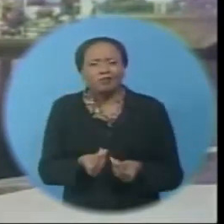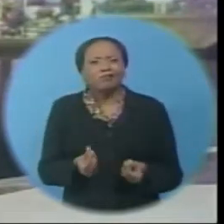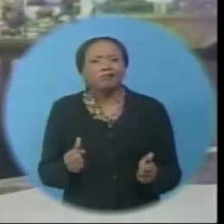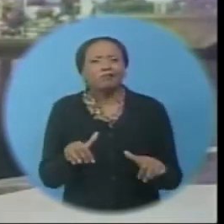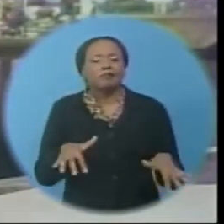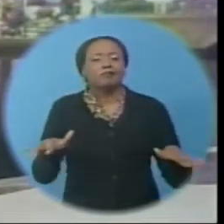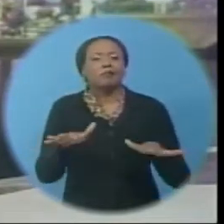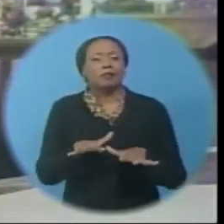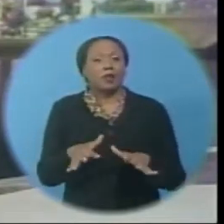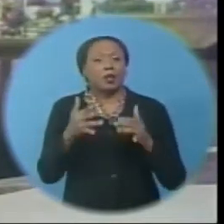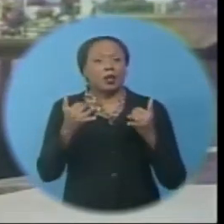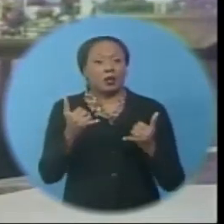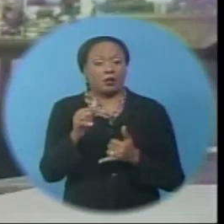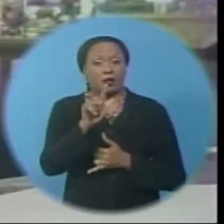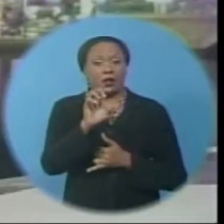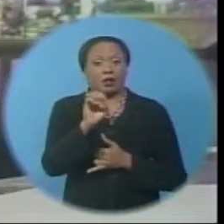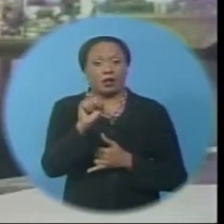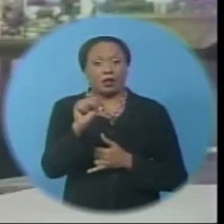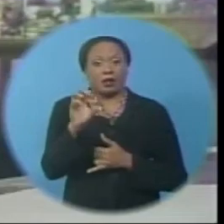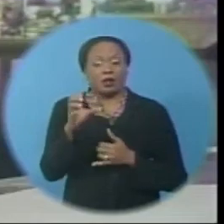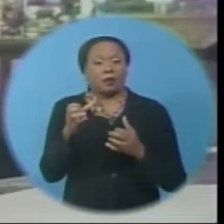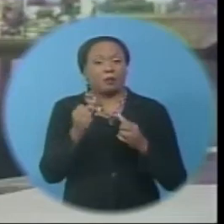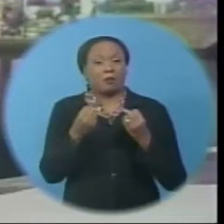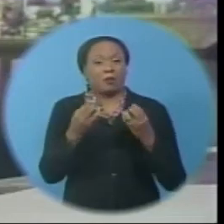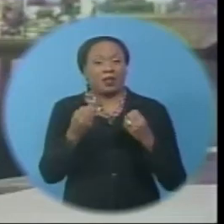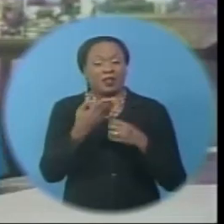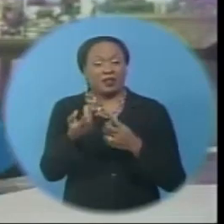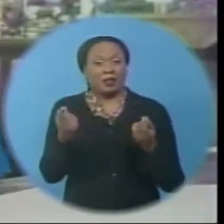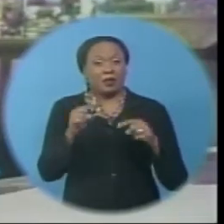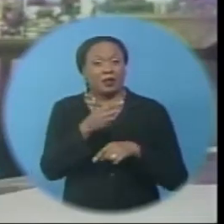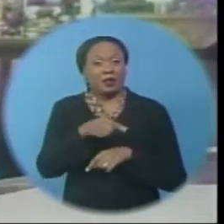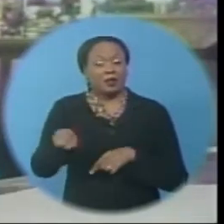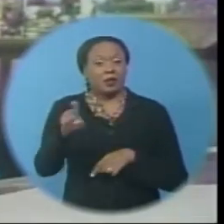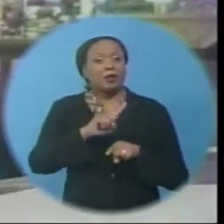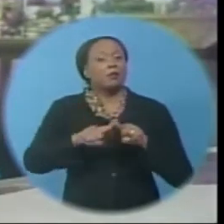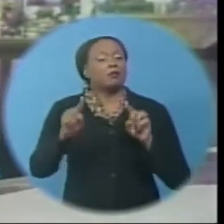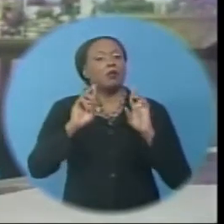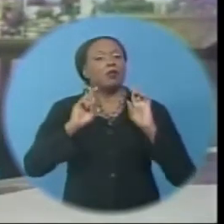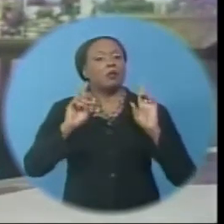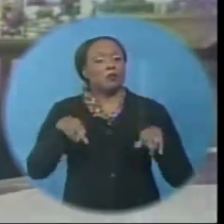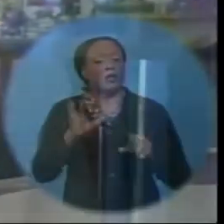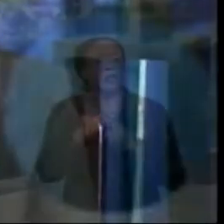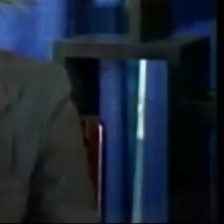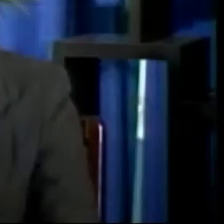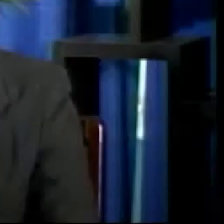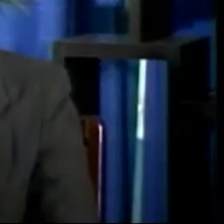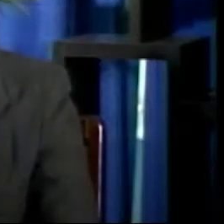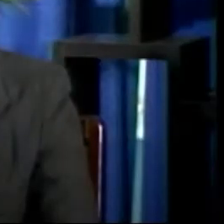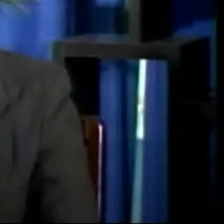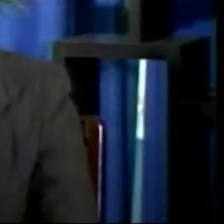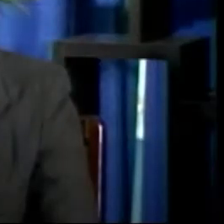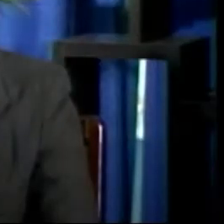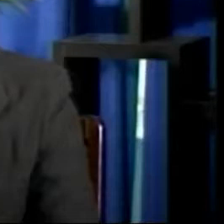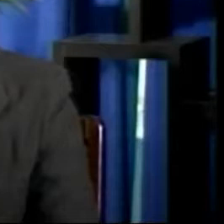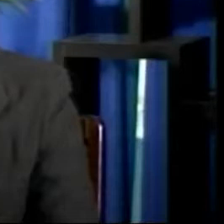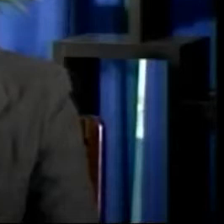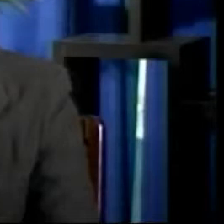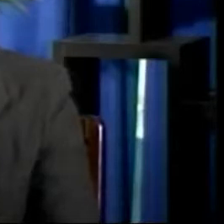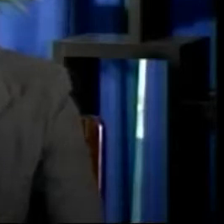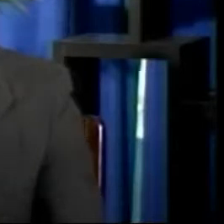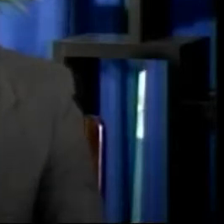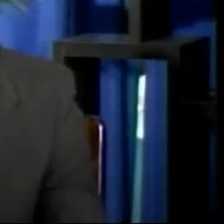Erskine Sandiford Centre, where many of the events are expected to take place, including the Grand Market. Shane, what's going on